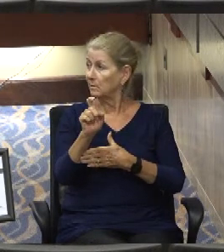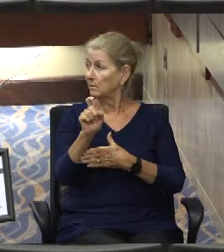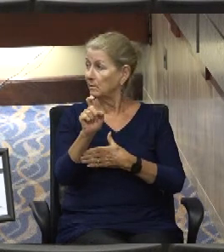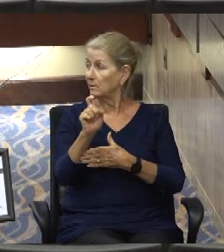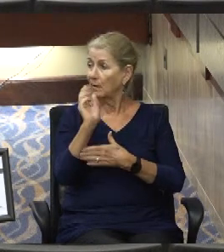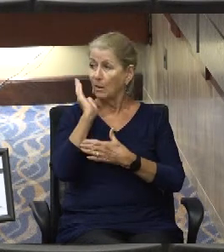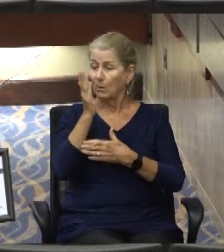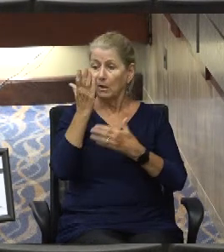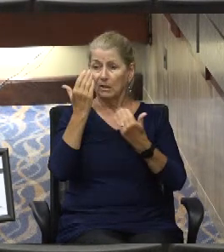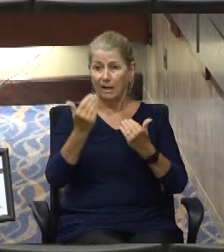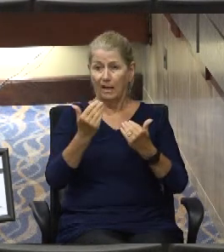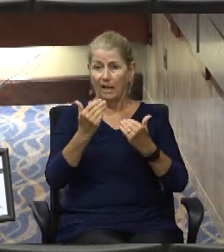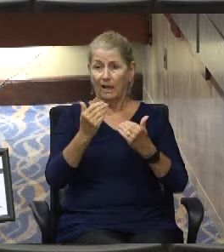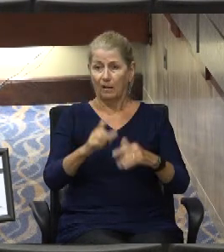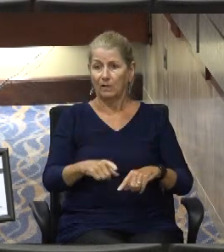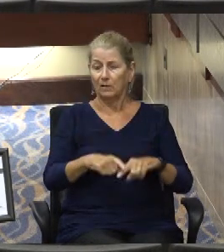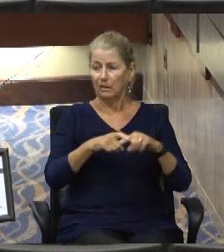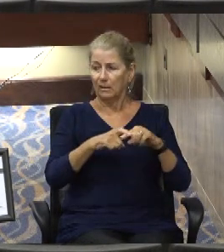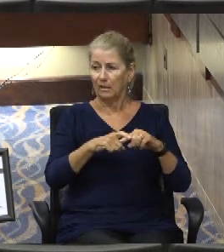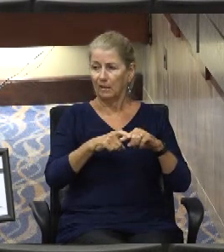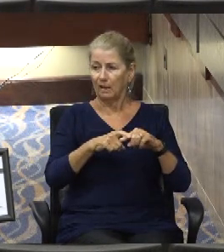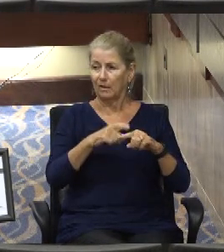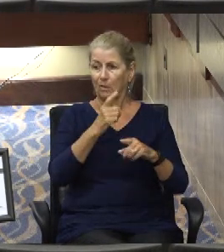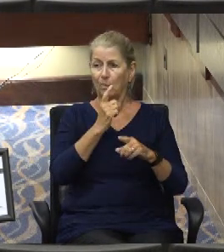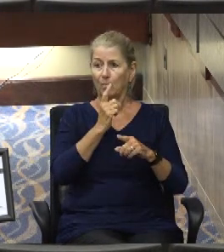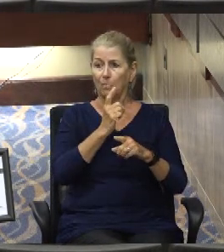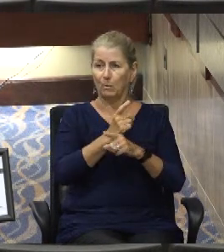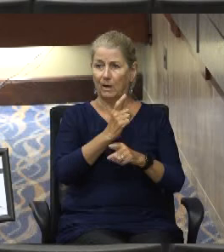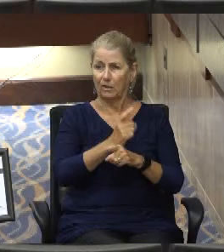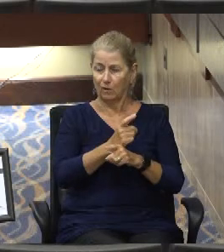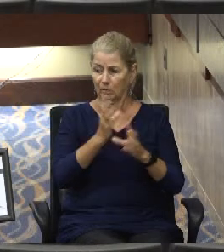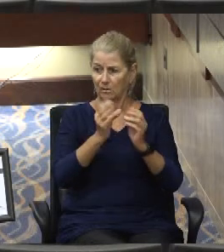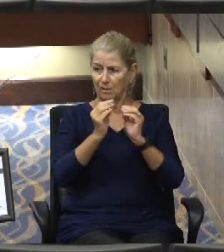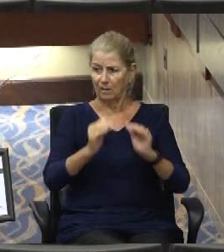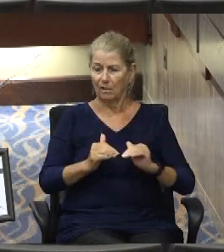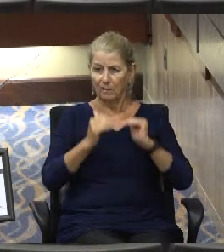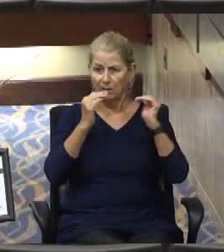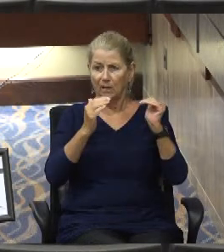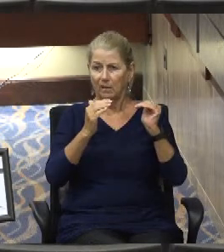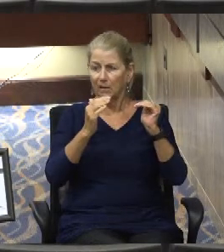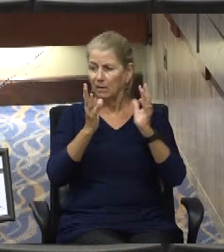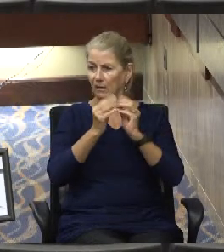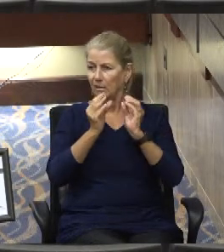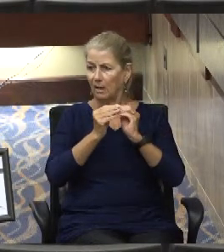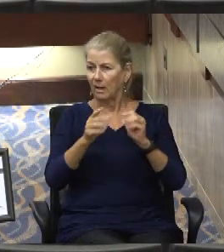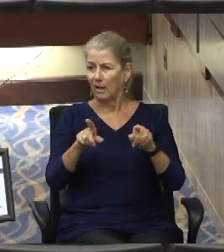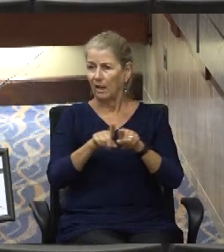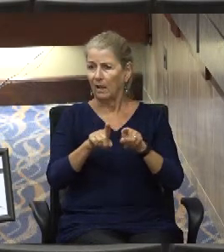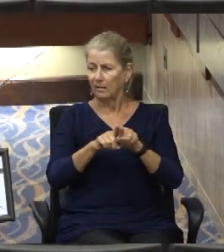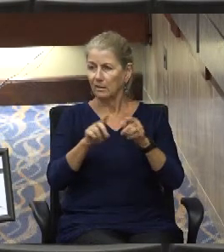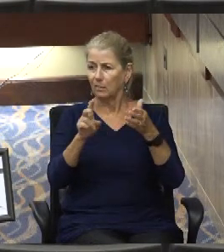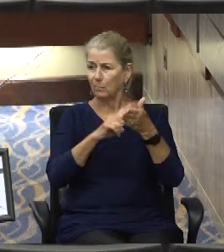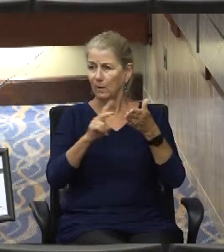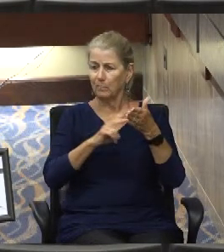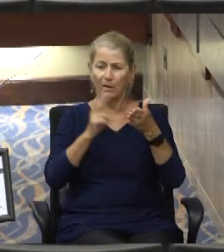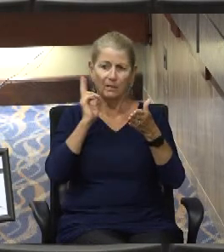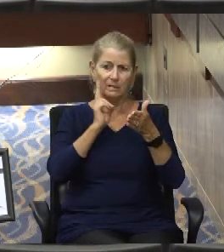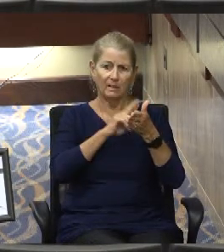We will now recess the work session and reconvene regular session for executive session as read into the record by the city secretary at 4:32